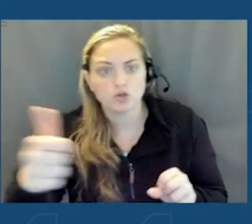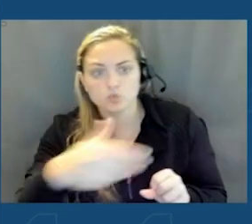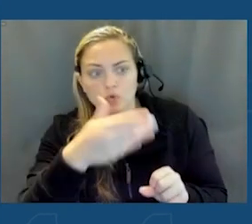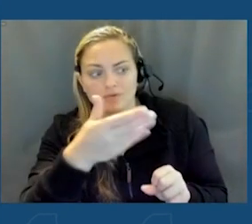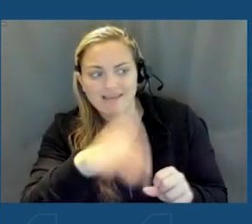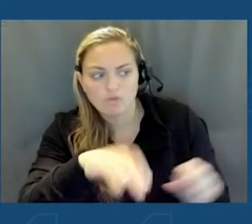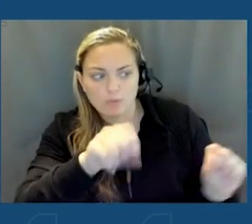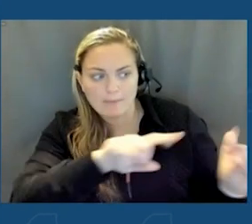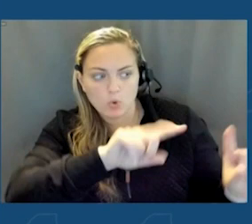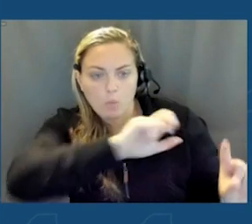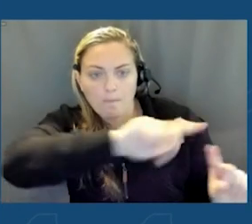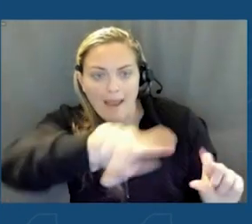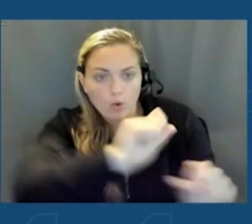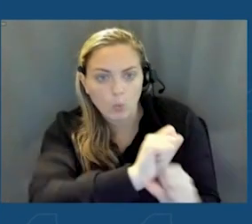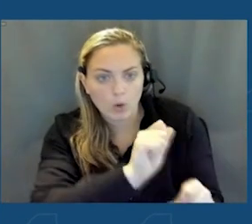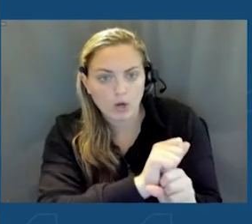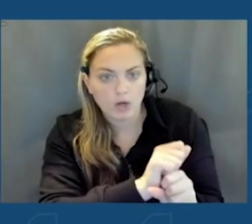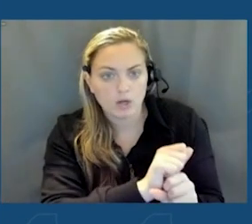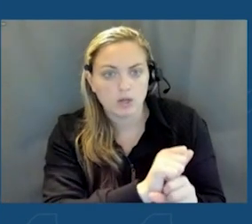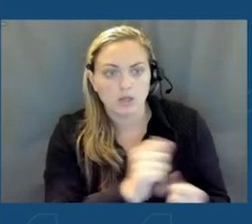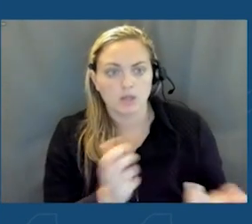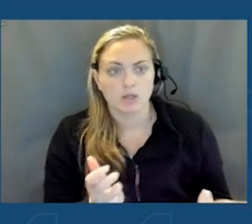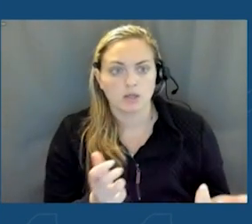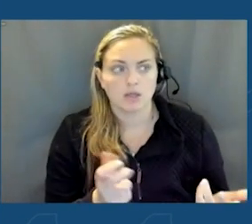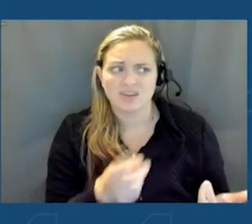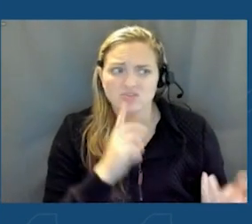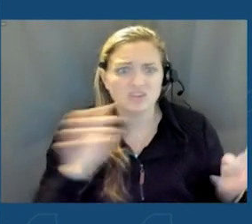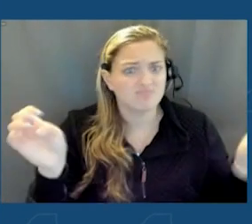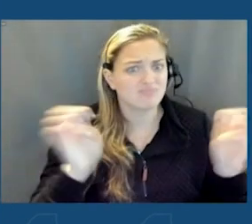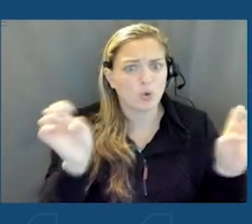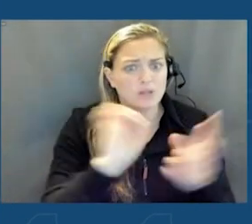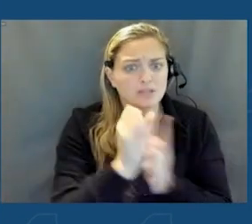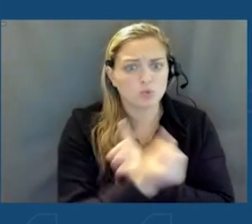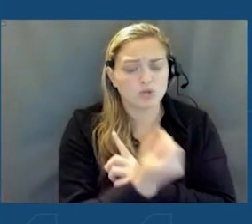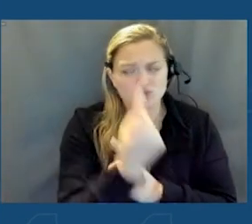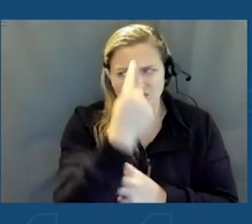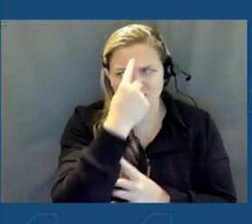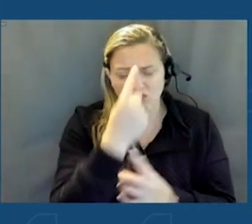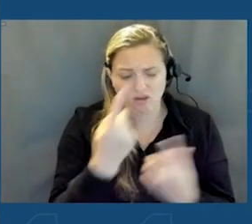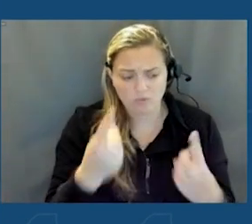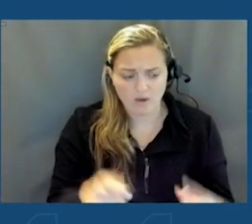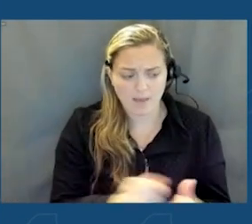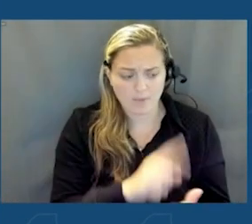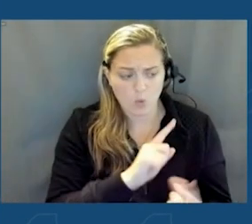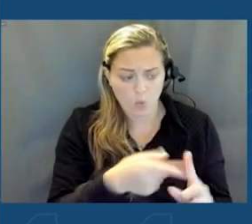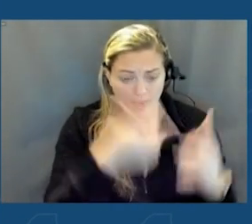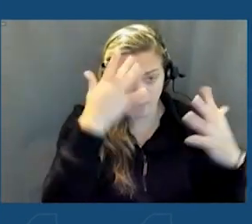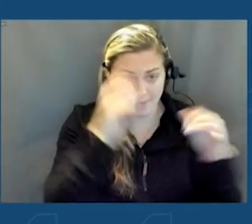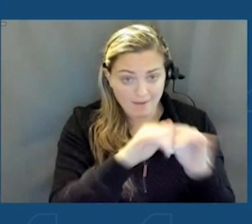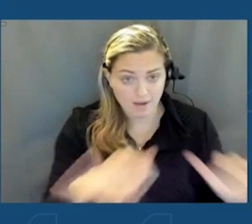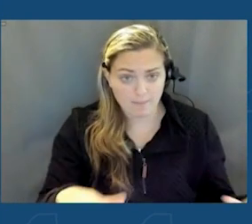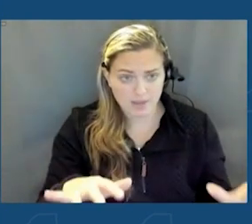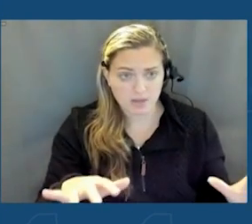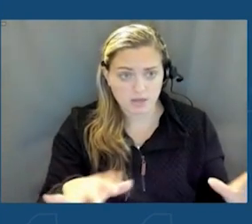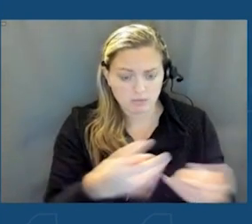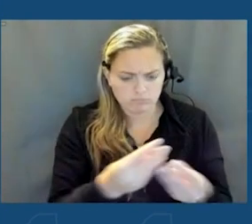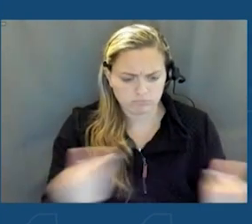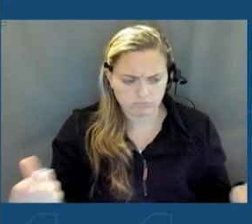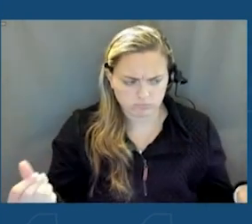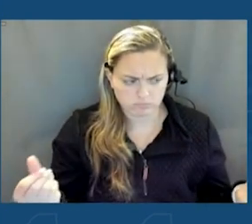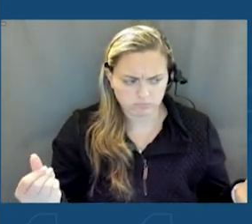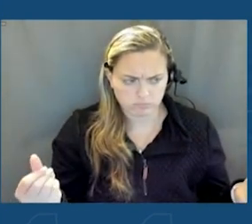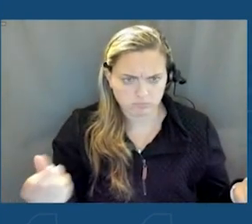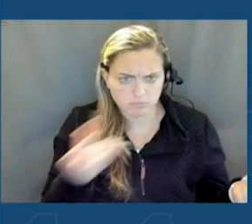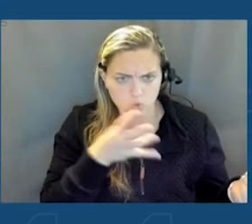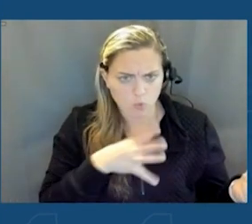to their jobs. And it was a real crisis situation. And the thought was, as soon as the pandemic goes away, the women will all